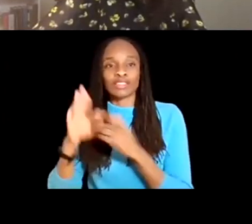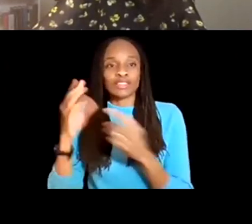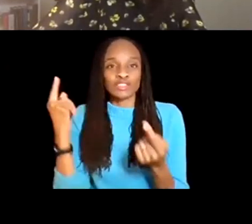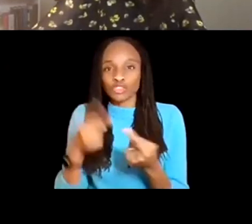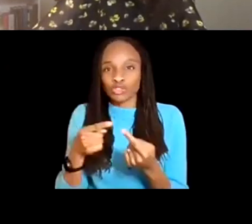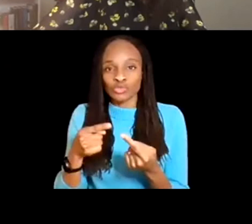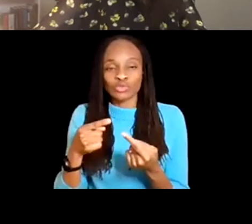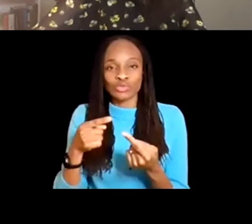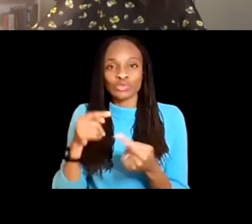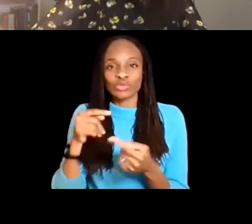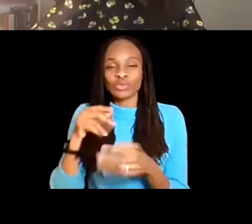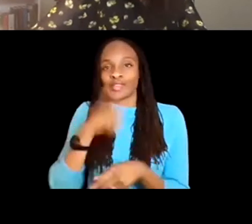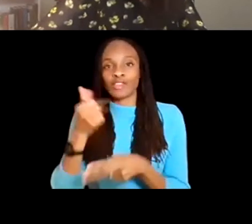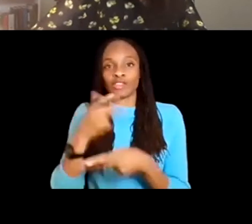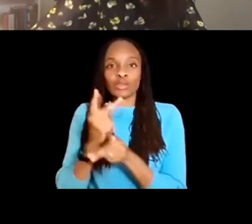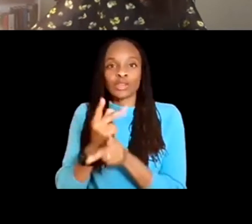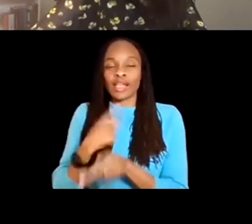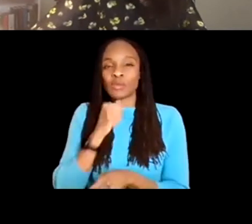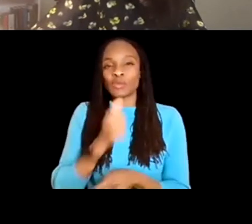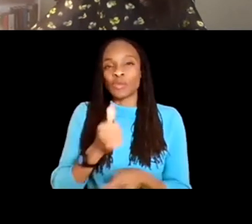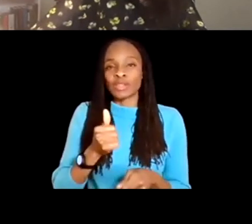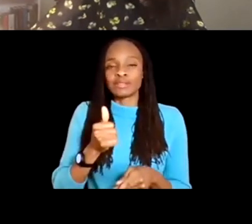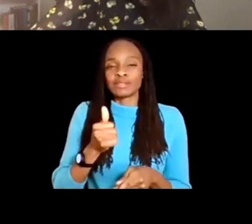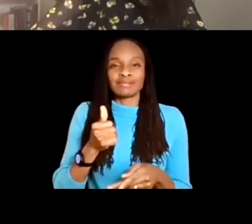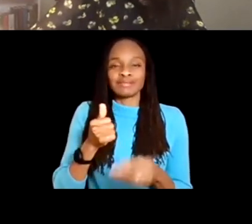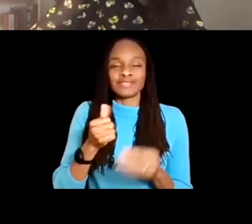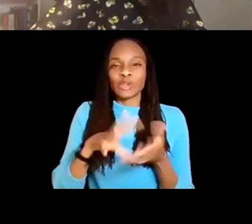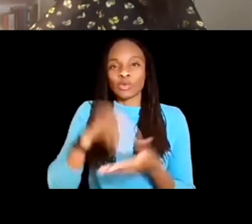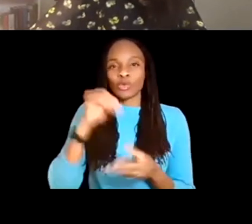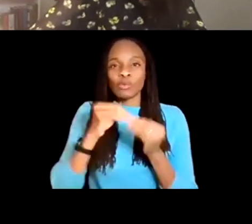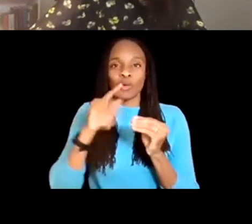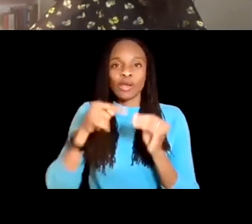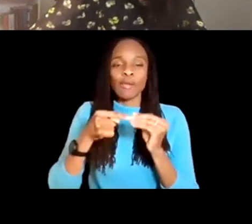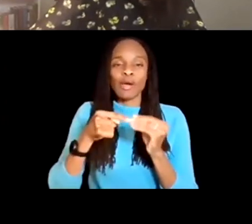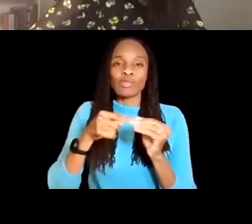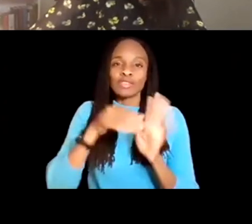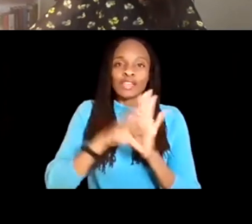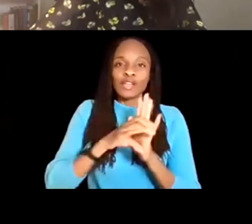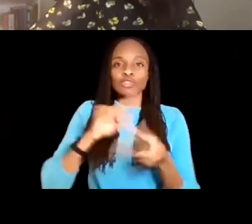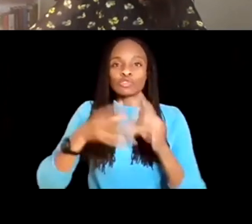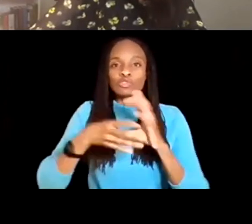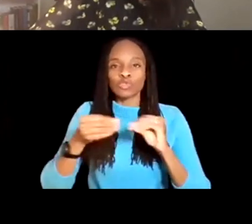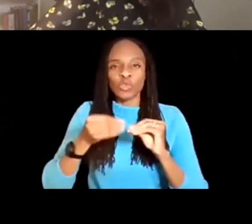more about, you know, the characters or story in depth. So there's always a way you can